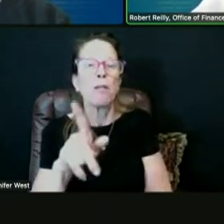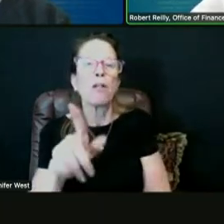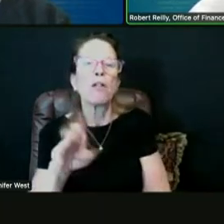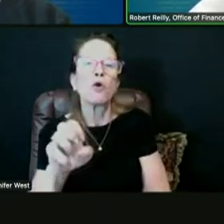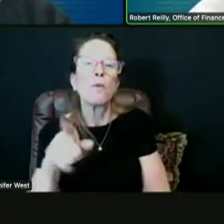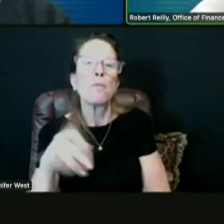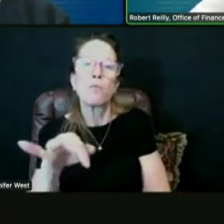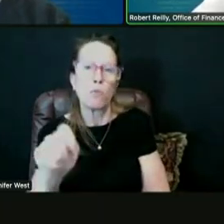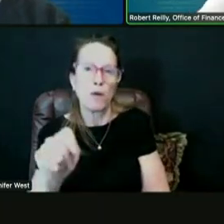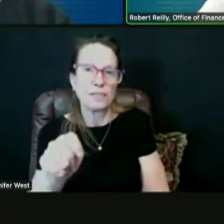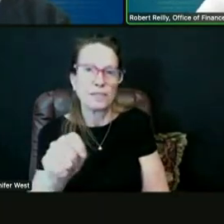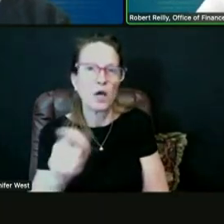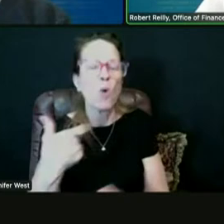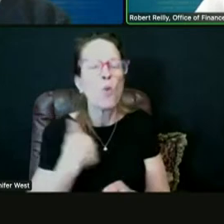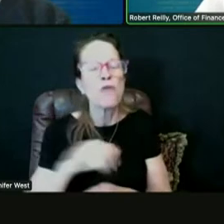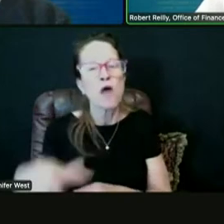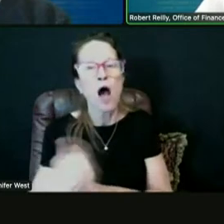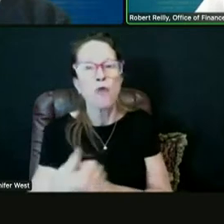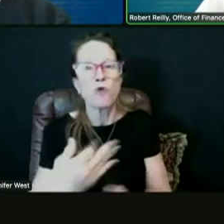that with other operating funds.